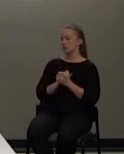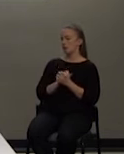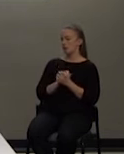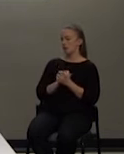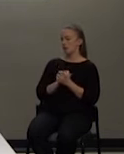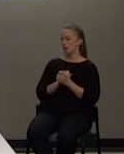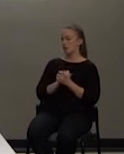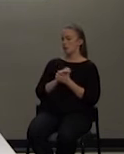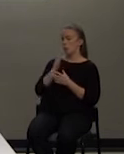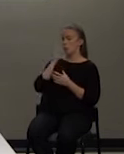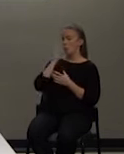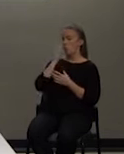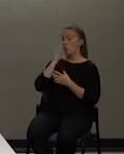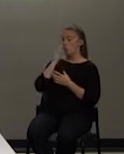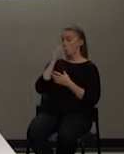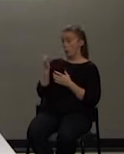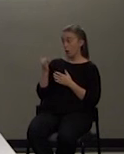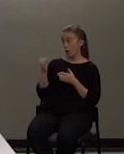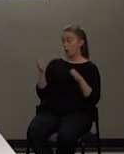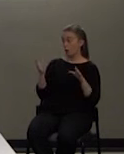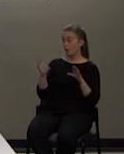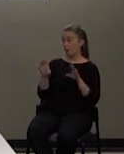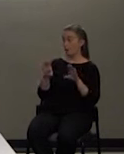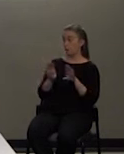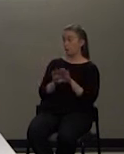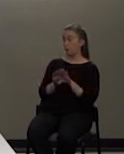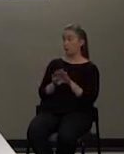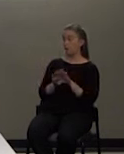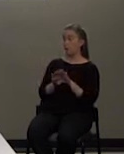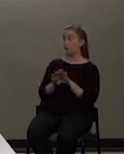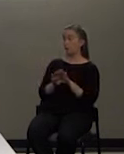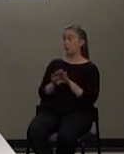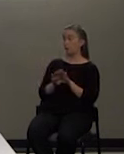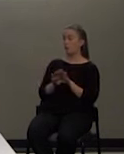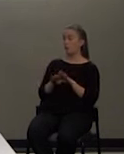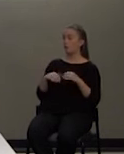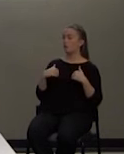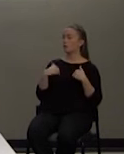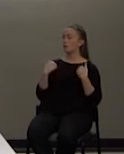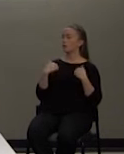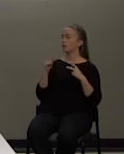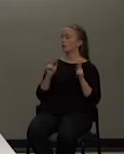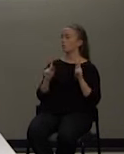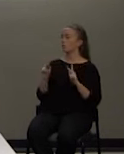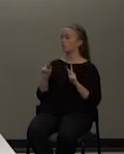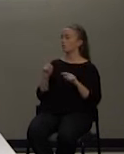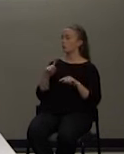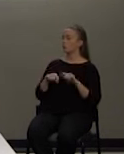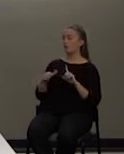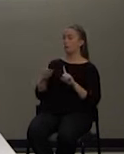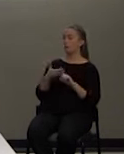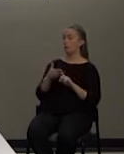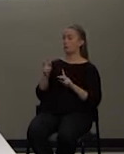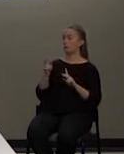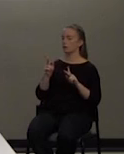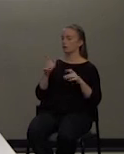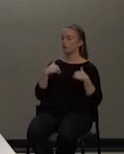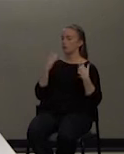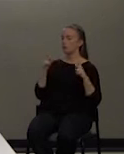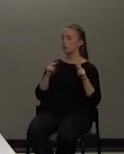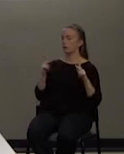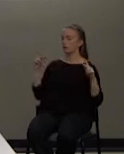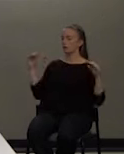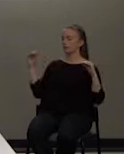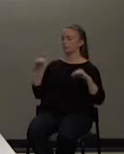And the reason was that the young people, they couldn't get young people